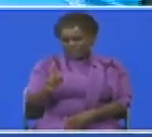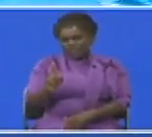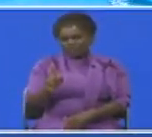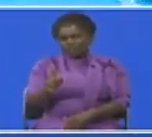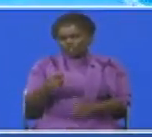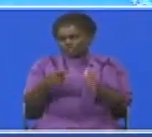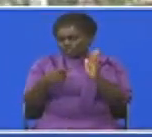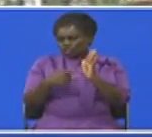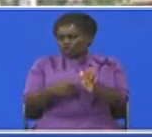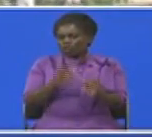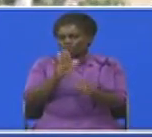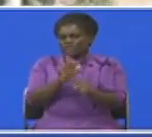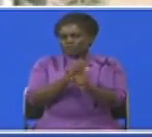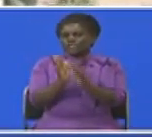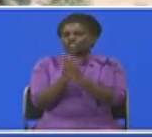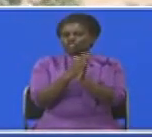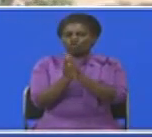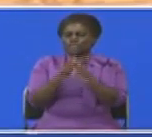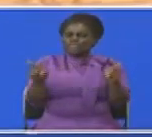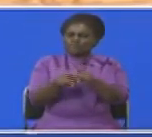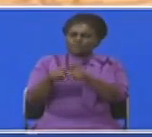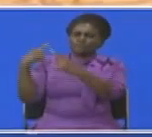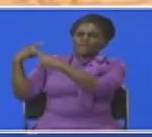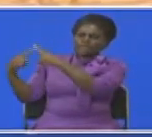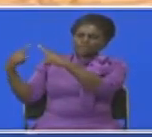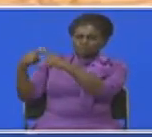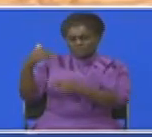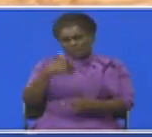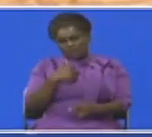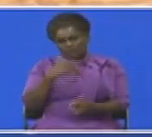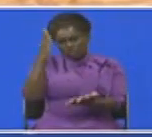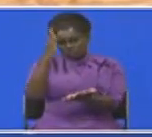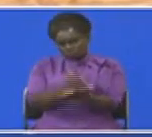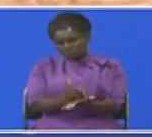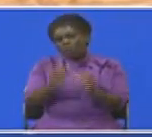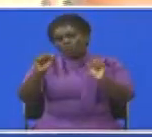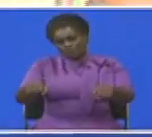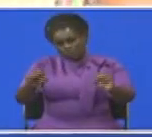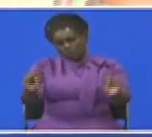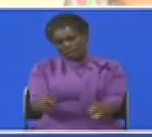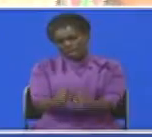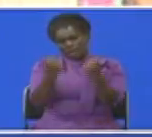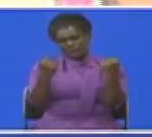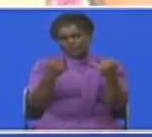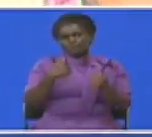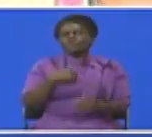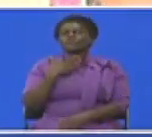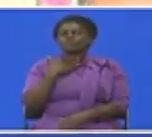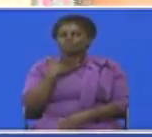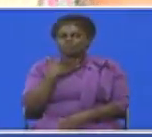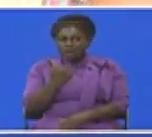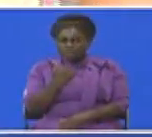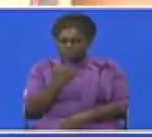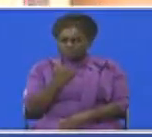story of many candidates going through the same situation and is proof that it can be done. I'd like to pursue